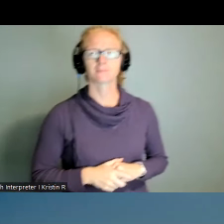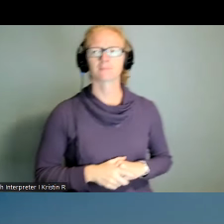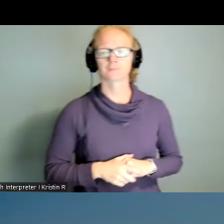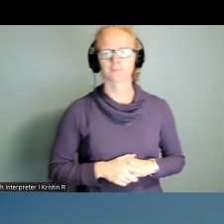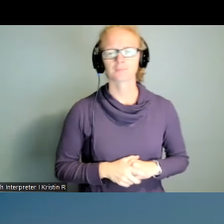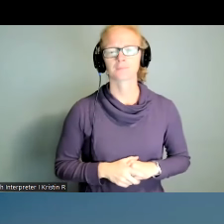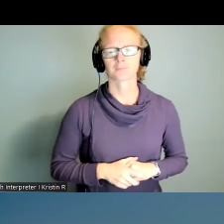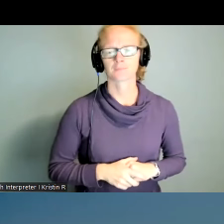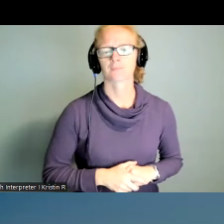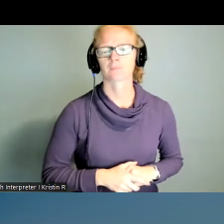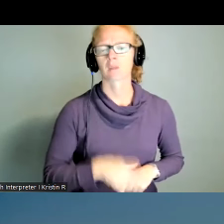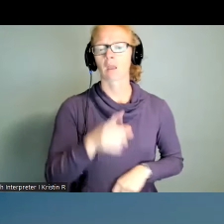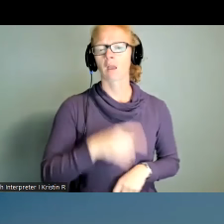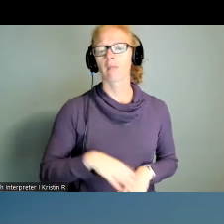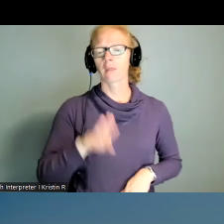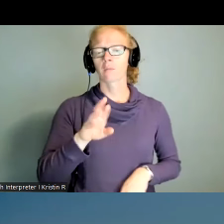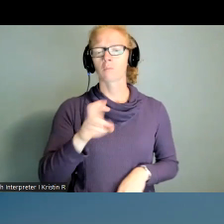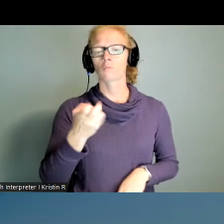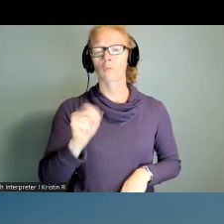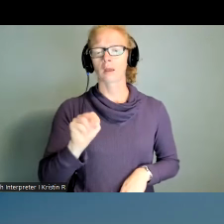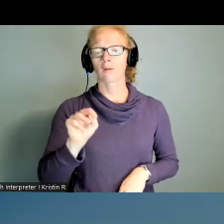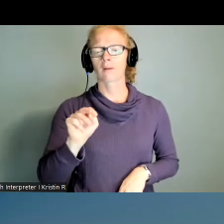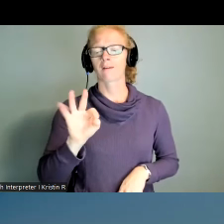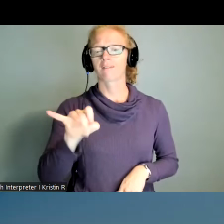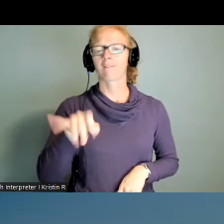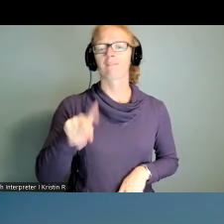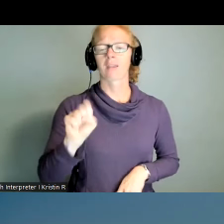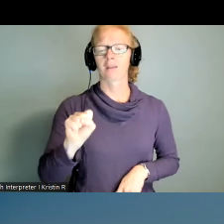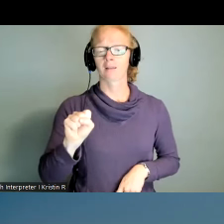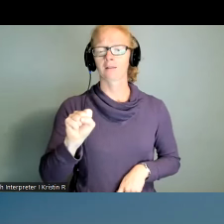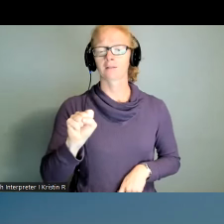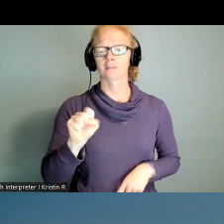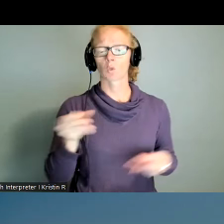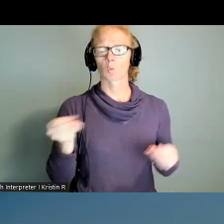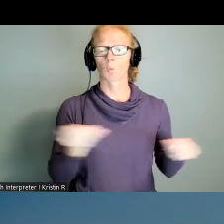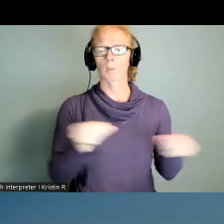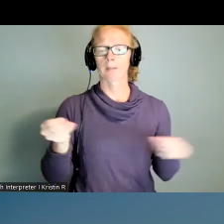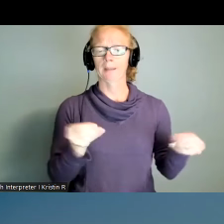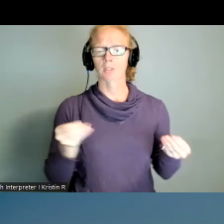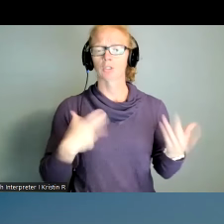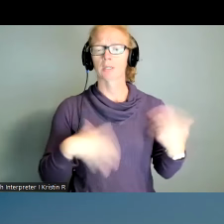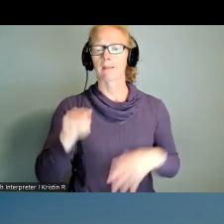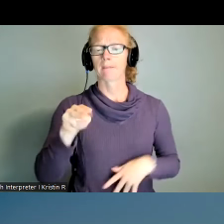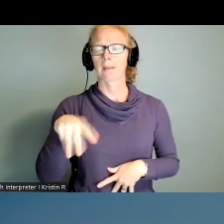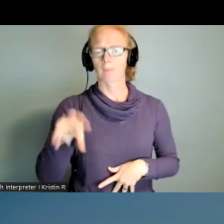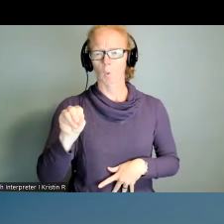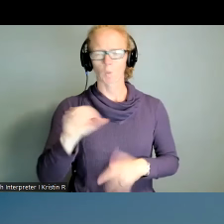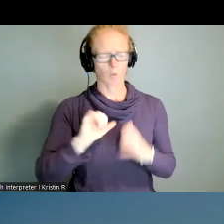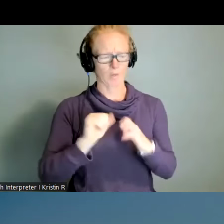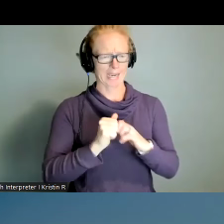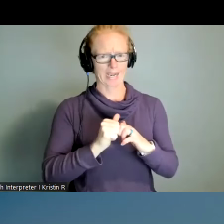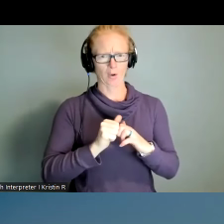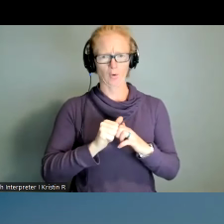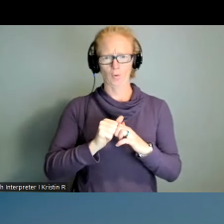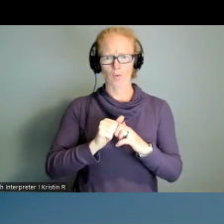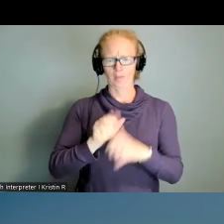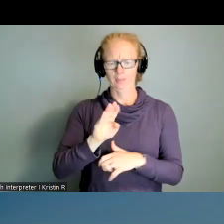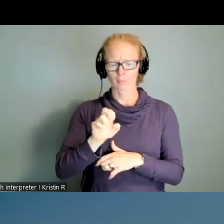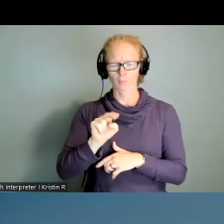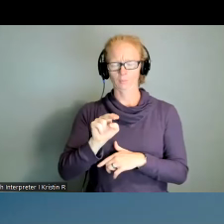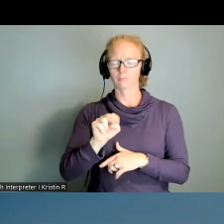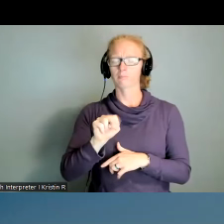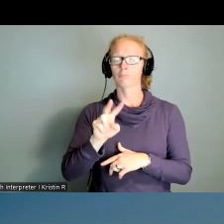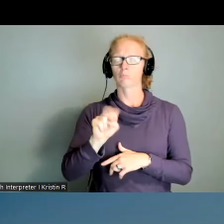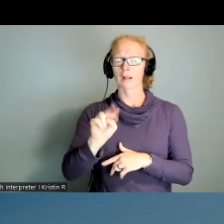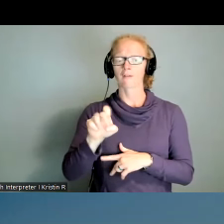remediation memo that walks through the steps of how you go about remediating a brownfield site or how the cleanup process works,